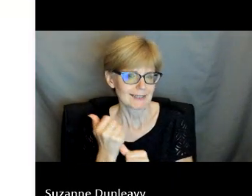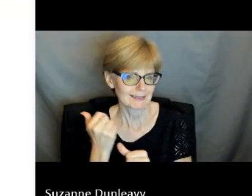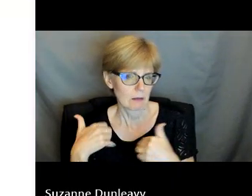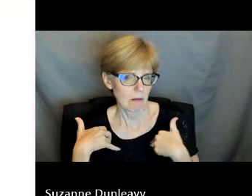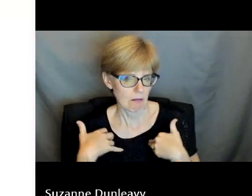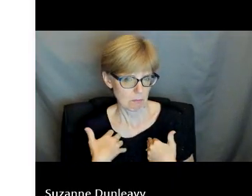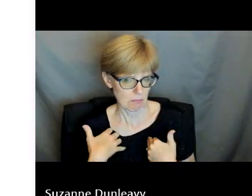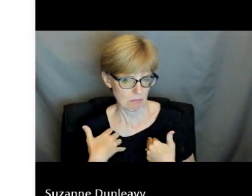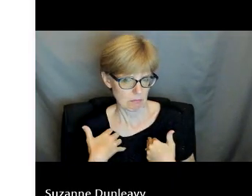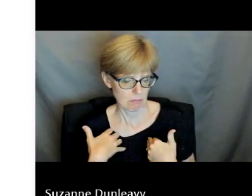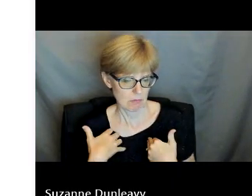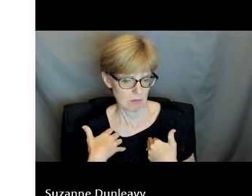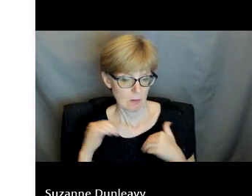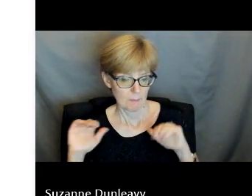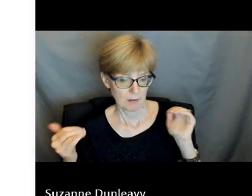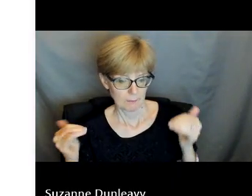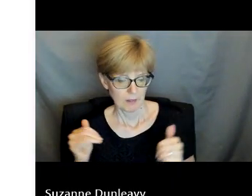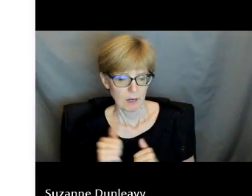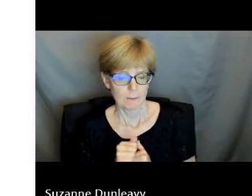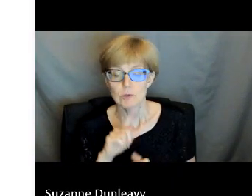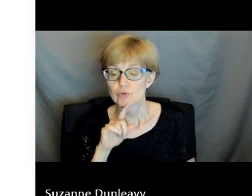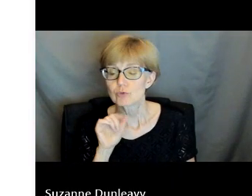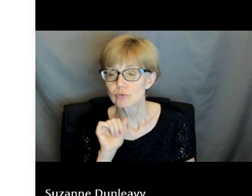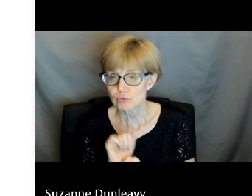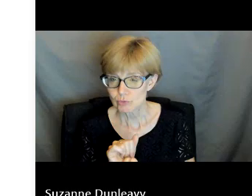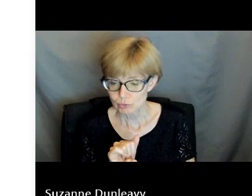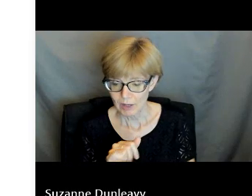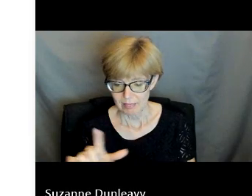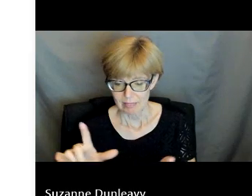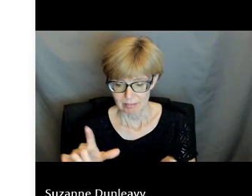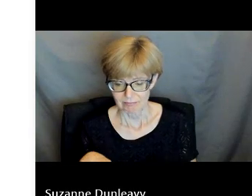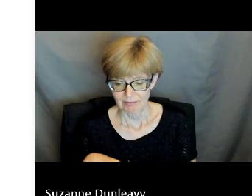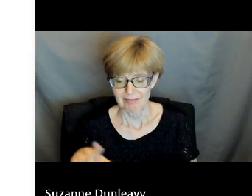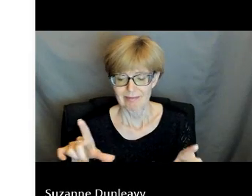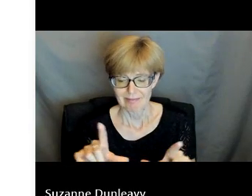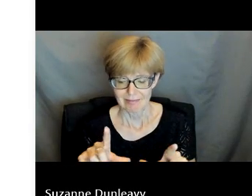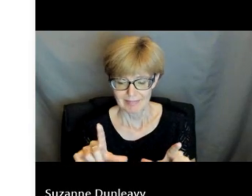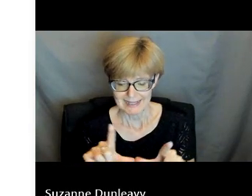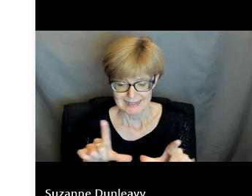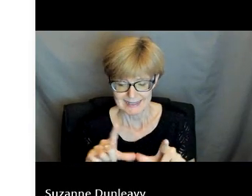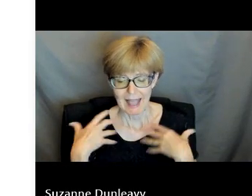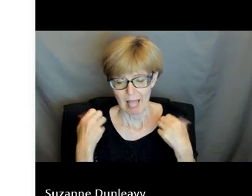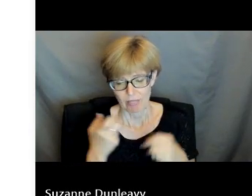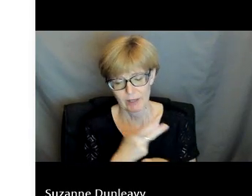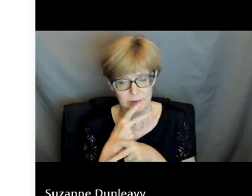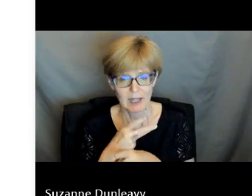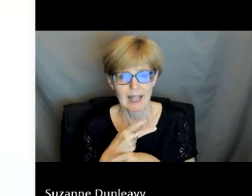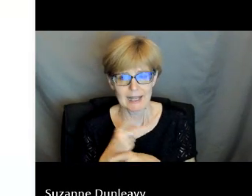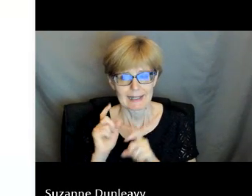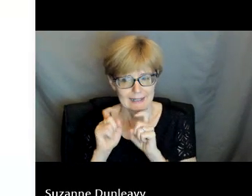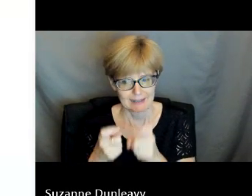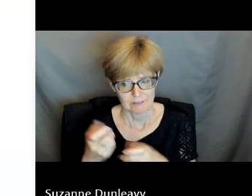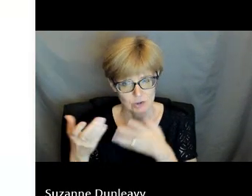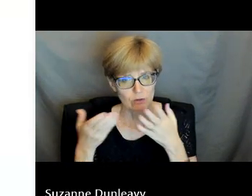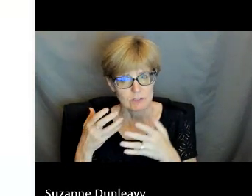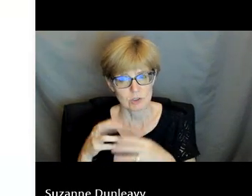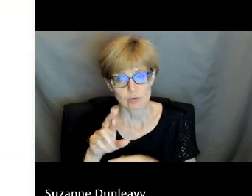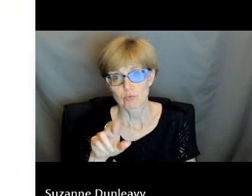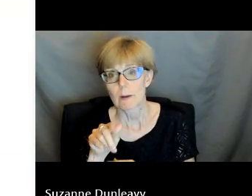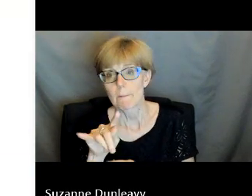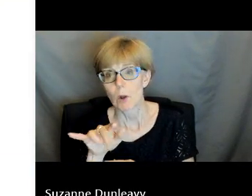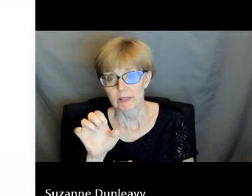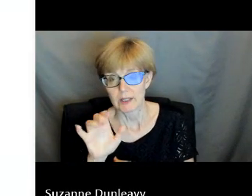By contrast, many legitimate, licensed healthcare professionals deliver services remotely, including over the internet. One reliable